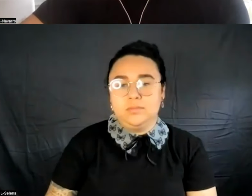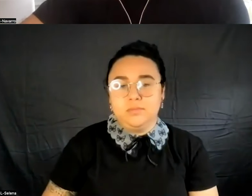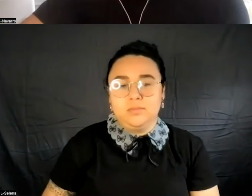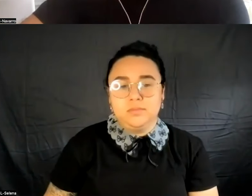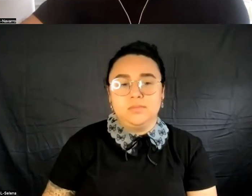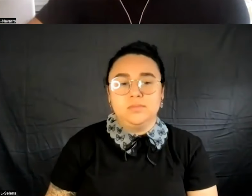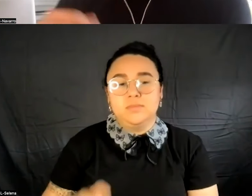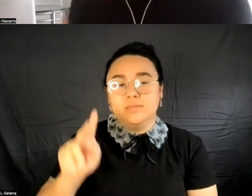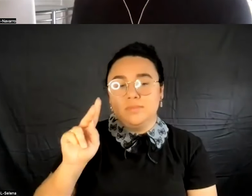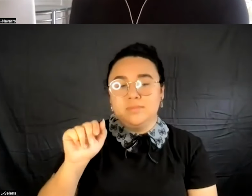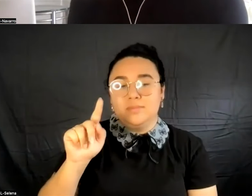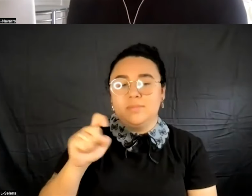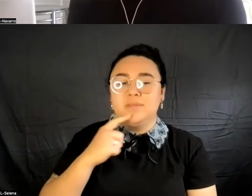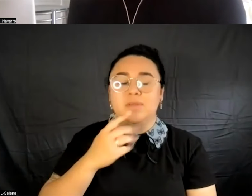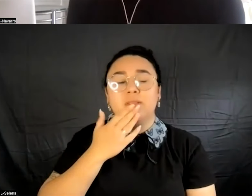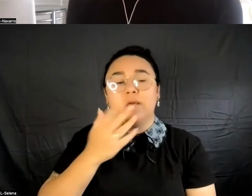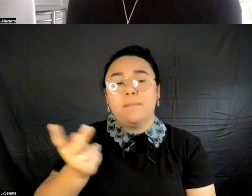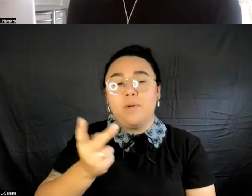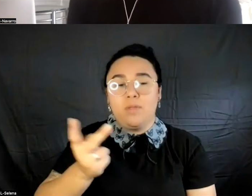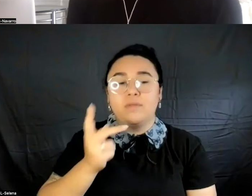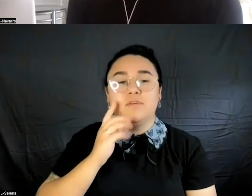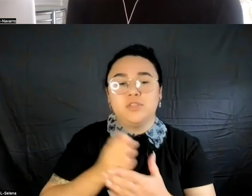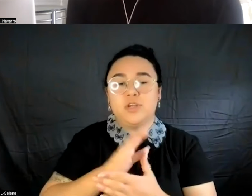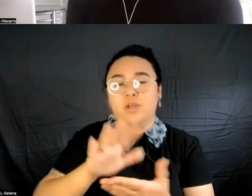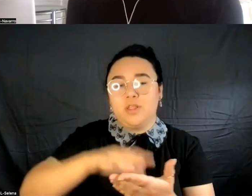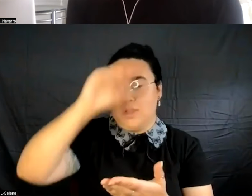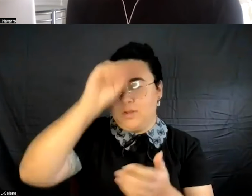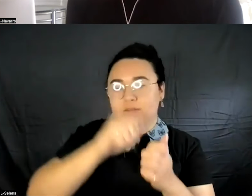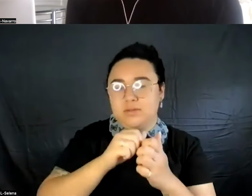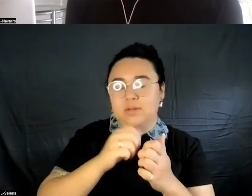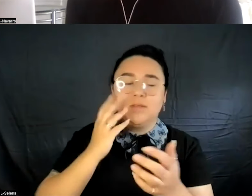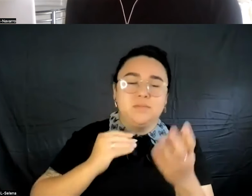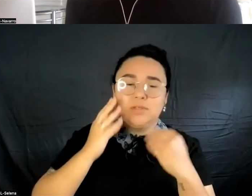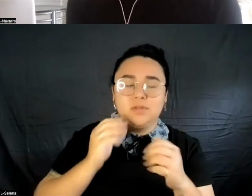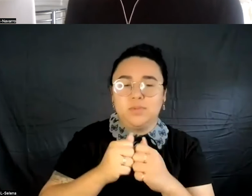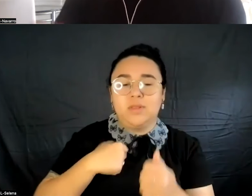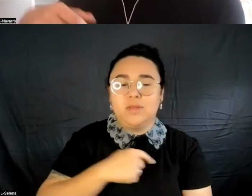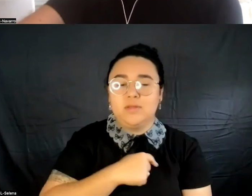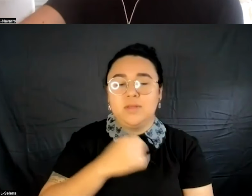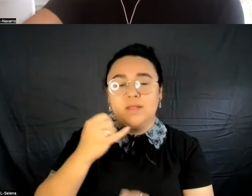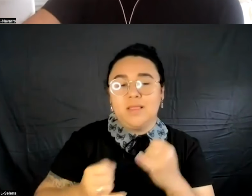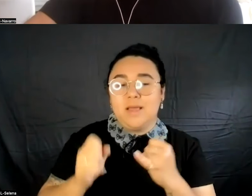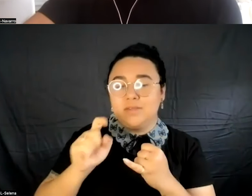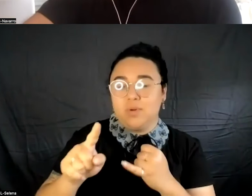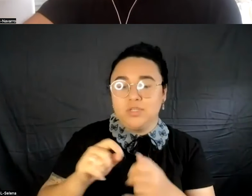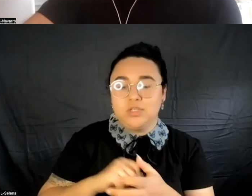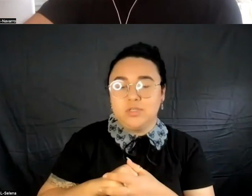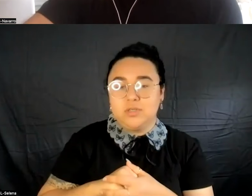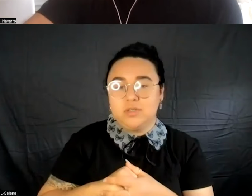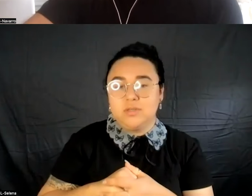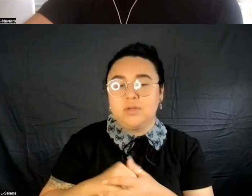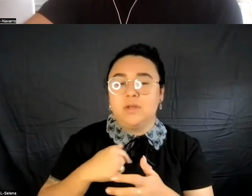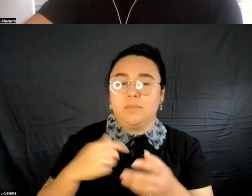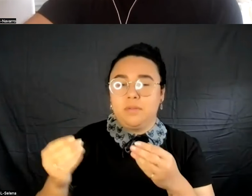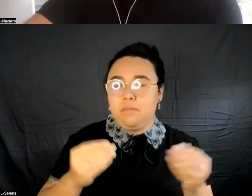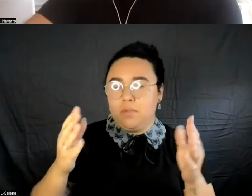Great, thank you both for sharing your learning experiences with us. The last question I wanted to ask as the moderator